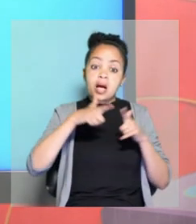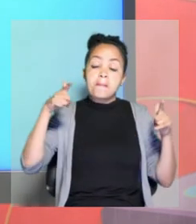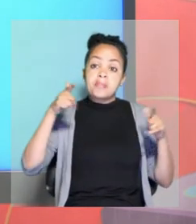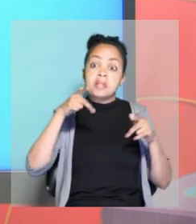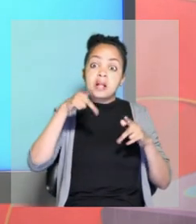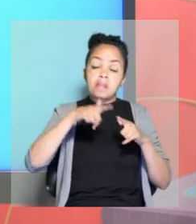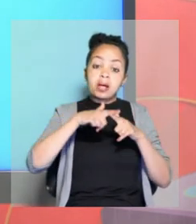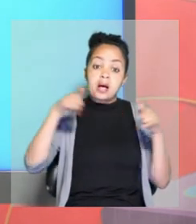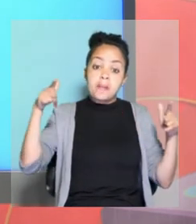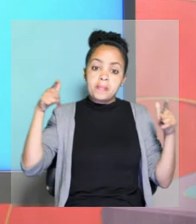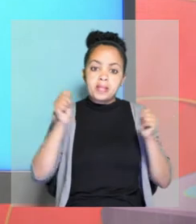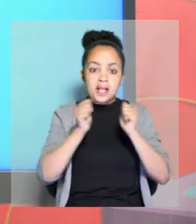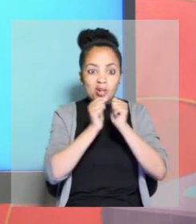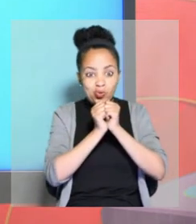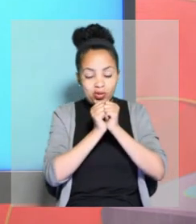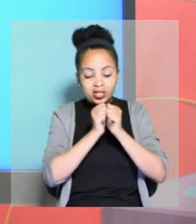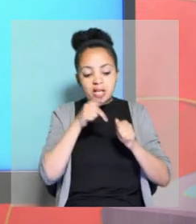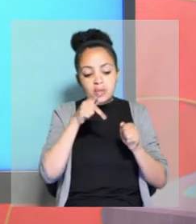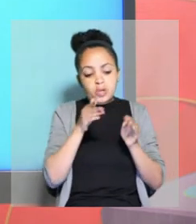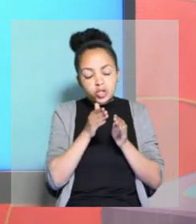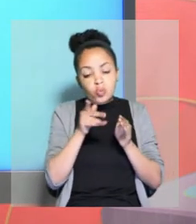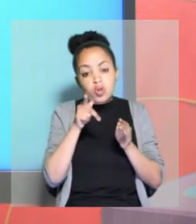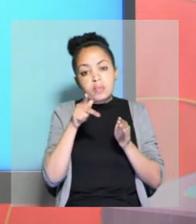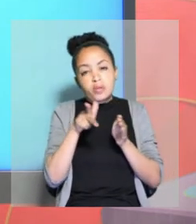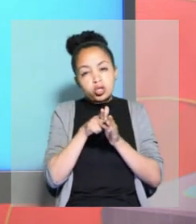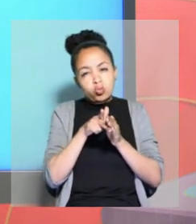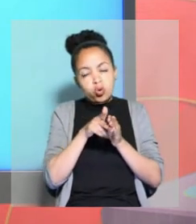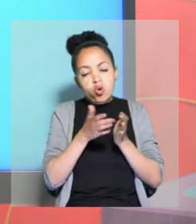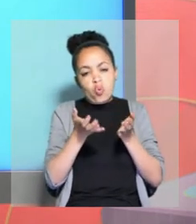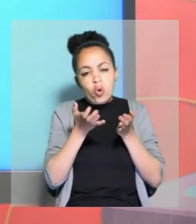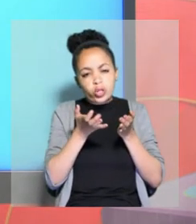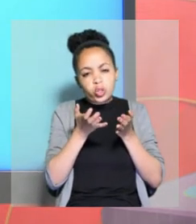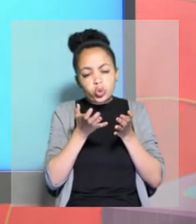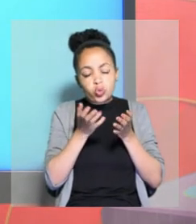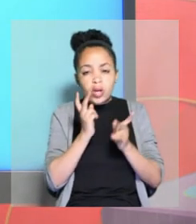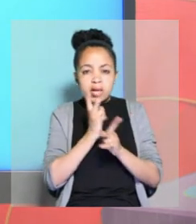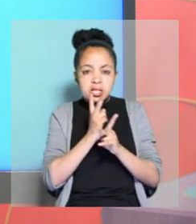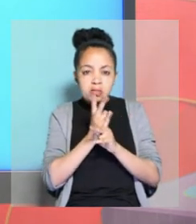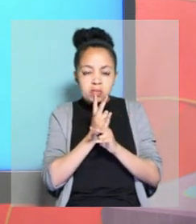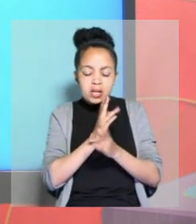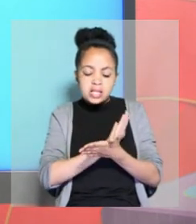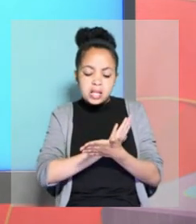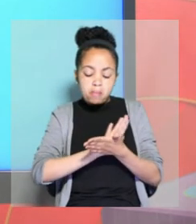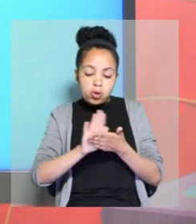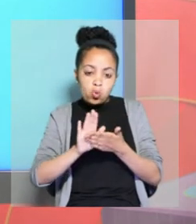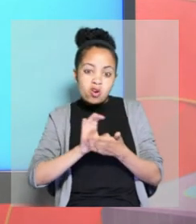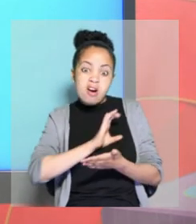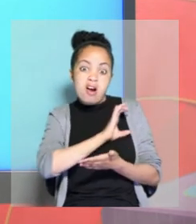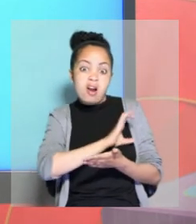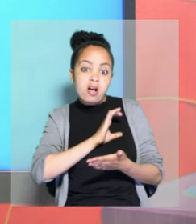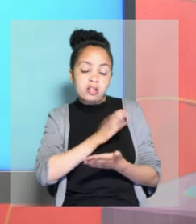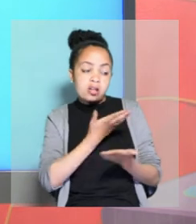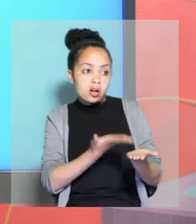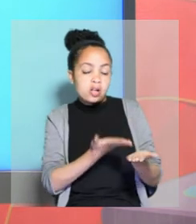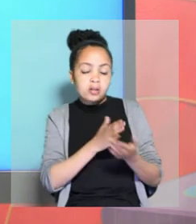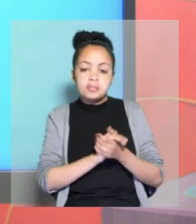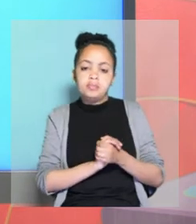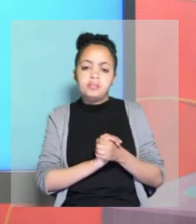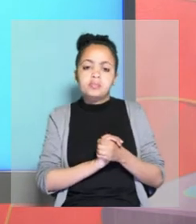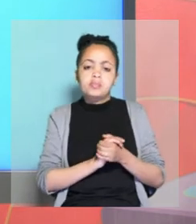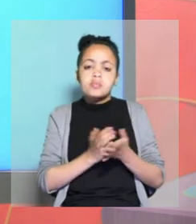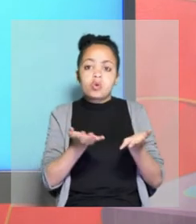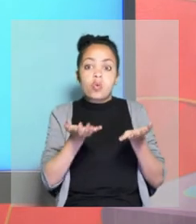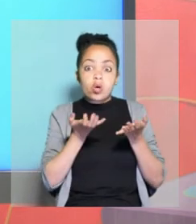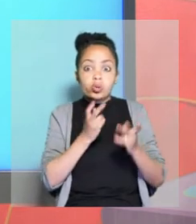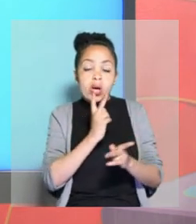capital with P small, wanted to be expect a pure character here. Wanted